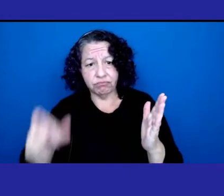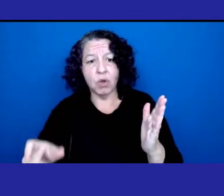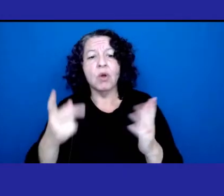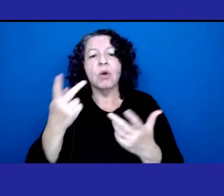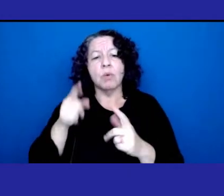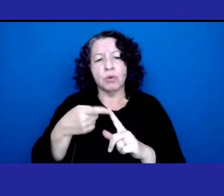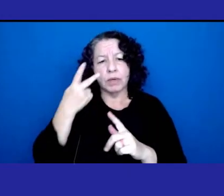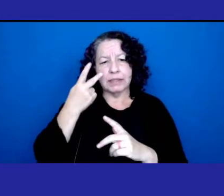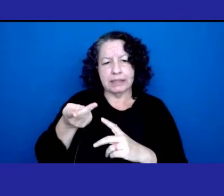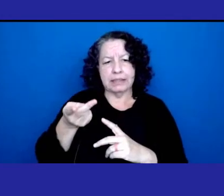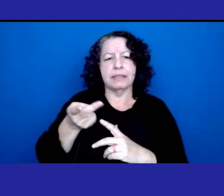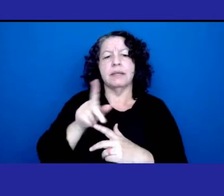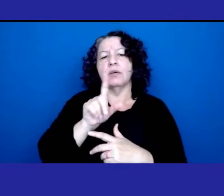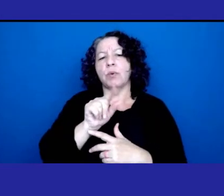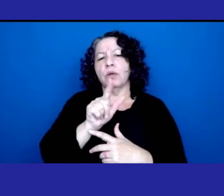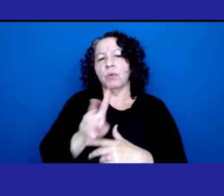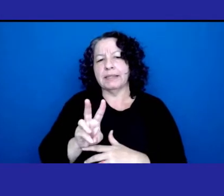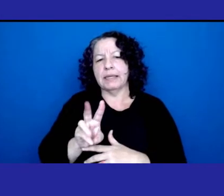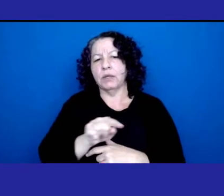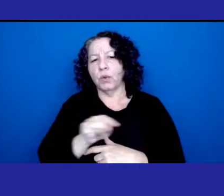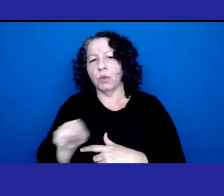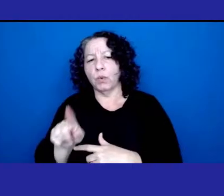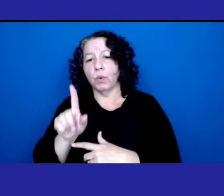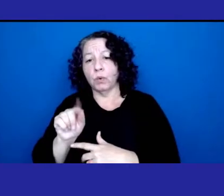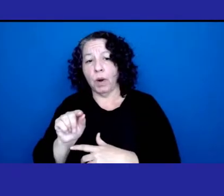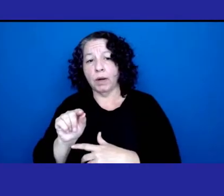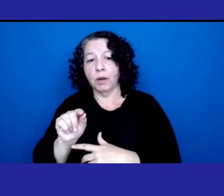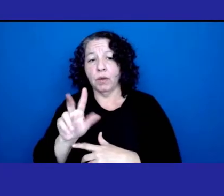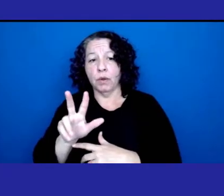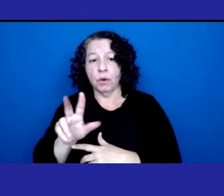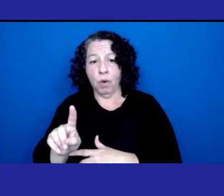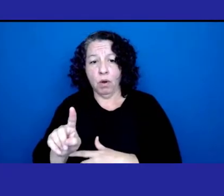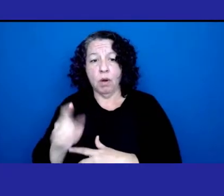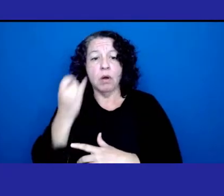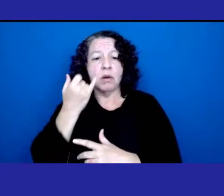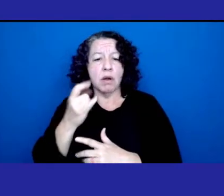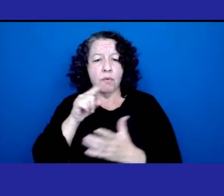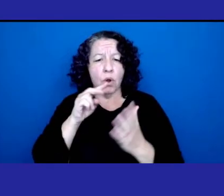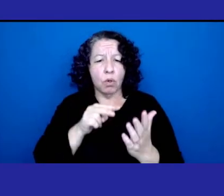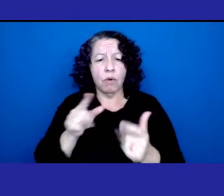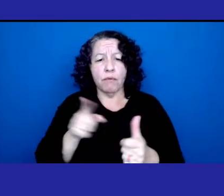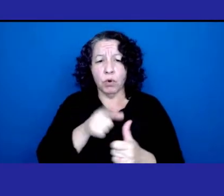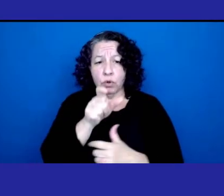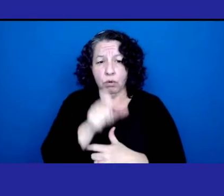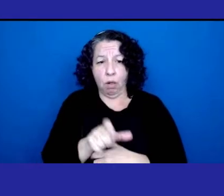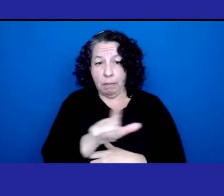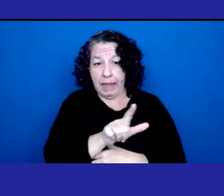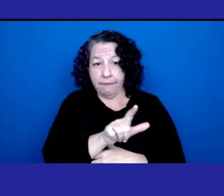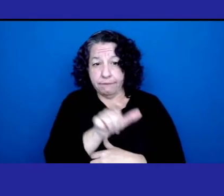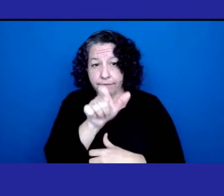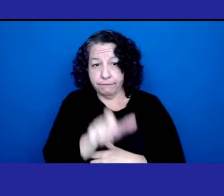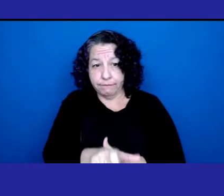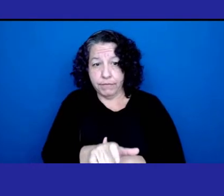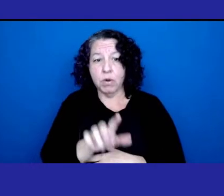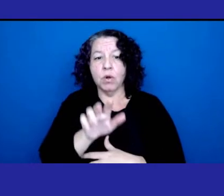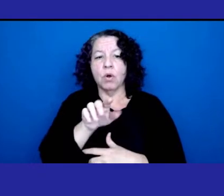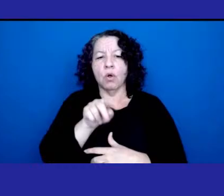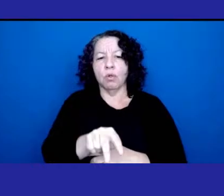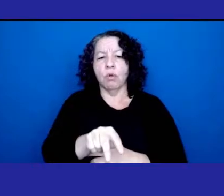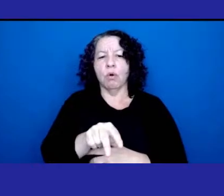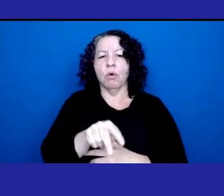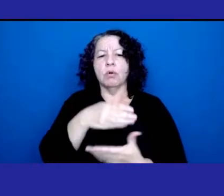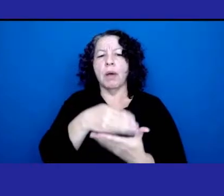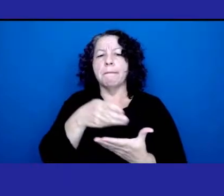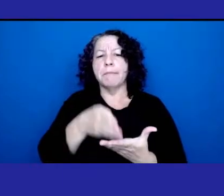through 2031, if we look at the first column on the left, and we go down to the budget subtotal,